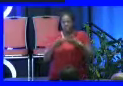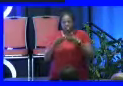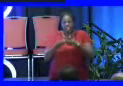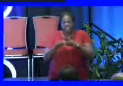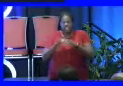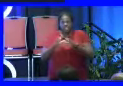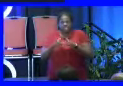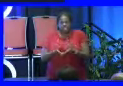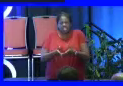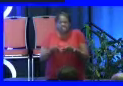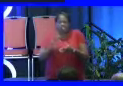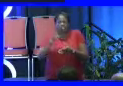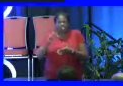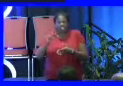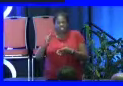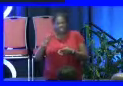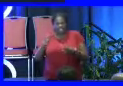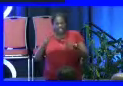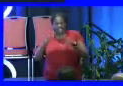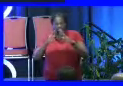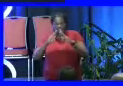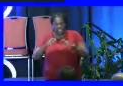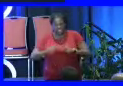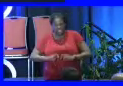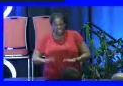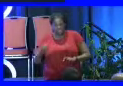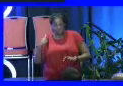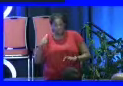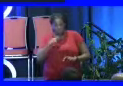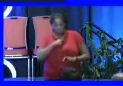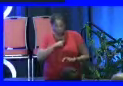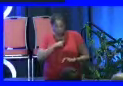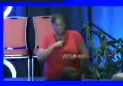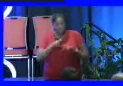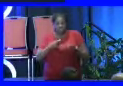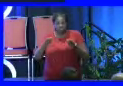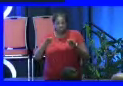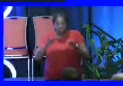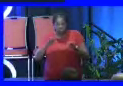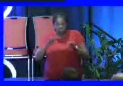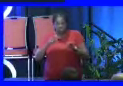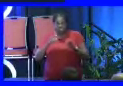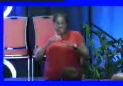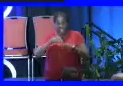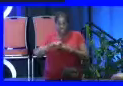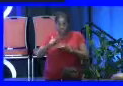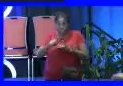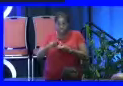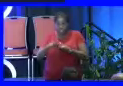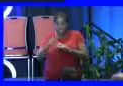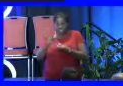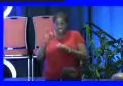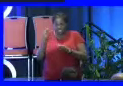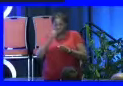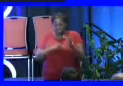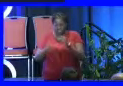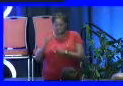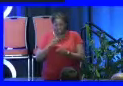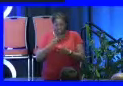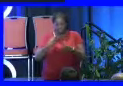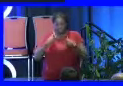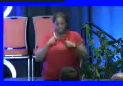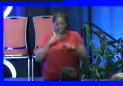team of data analysts, and we together direct our internal and external data strategy. Unlike Alicia, I got into